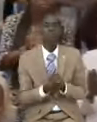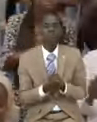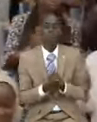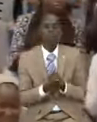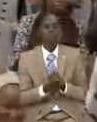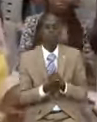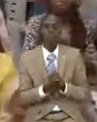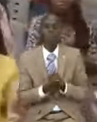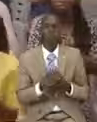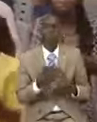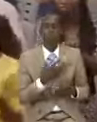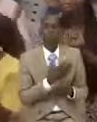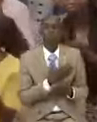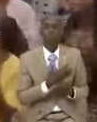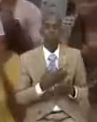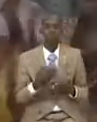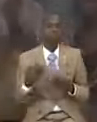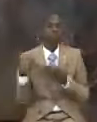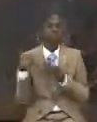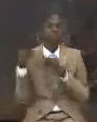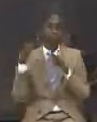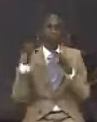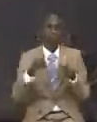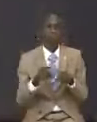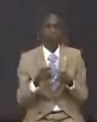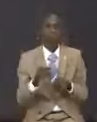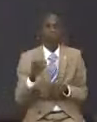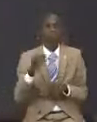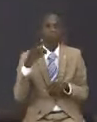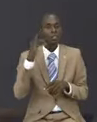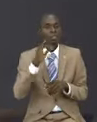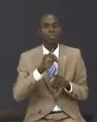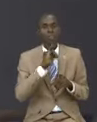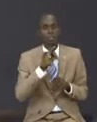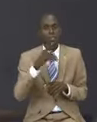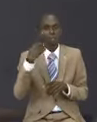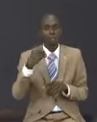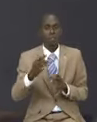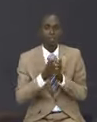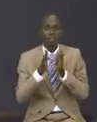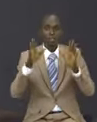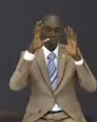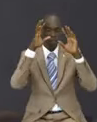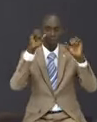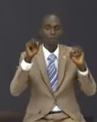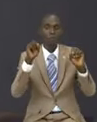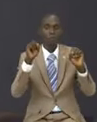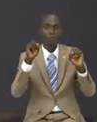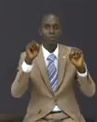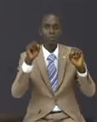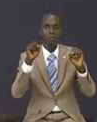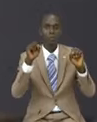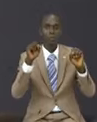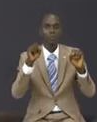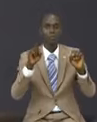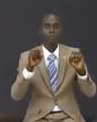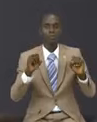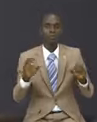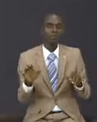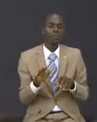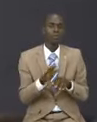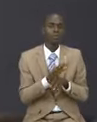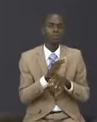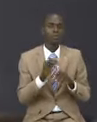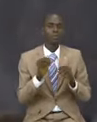And therefore, since he is a general superintendent, he embarked on spiritual